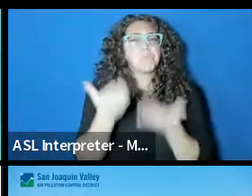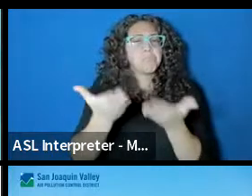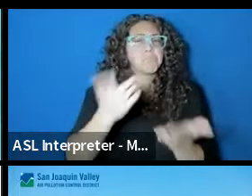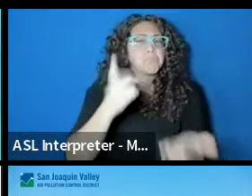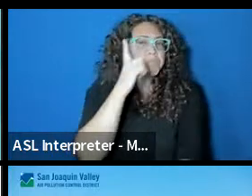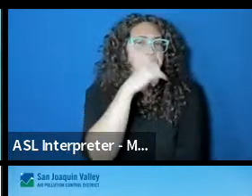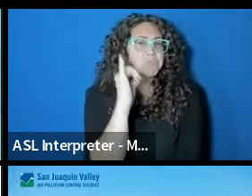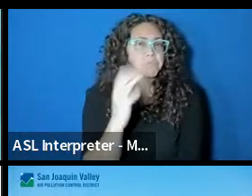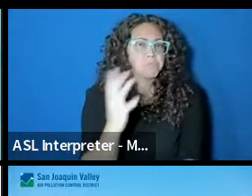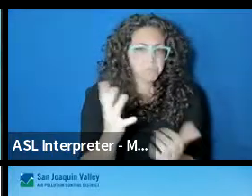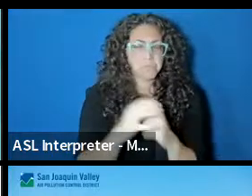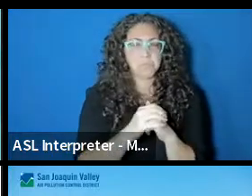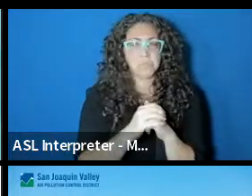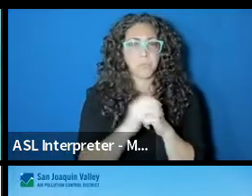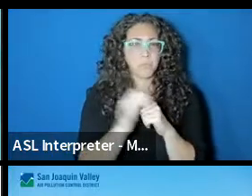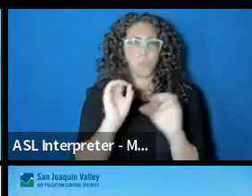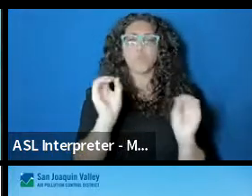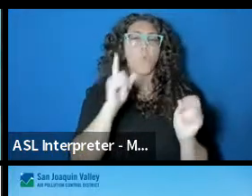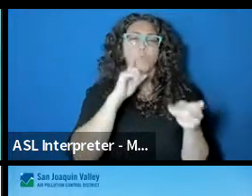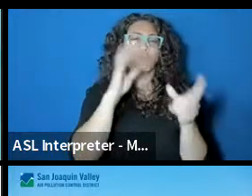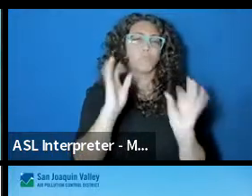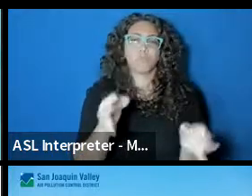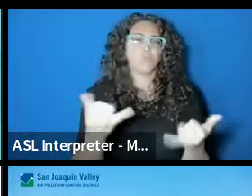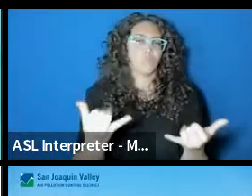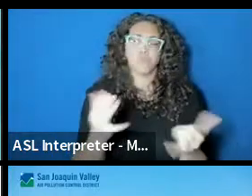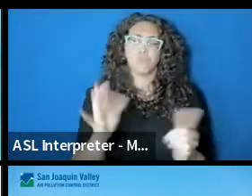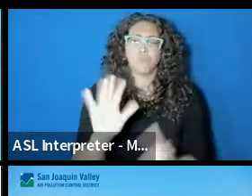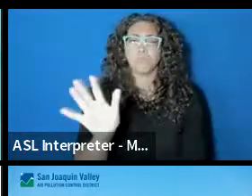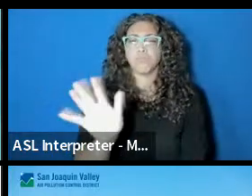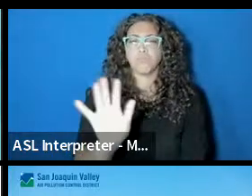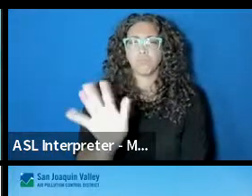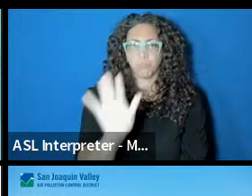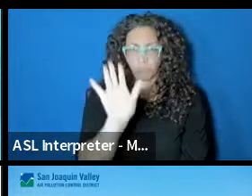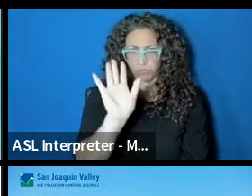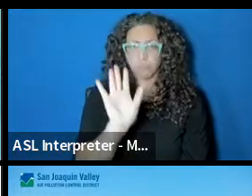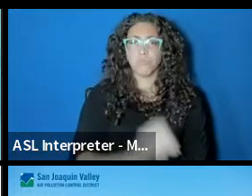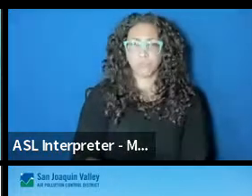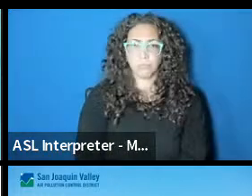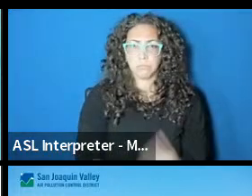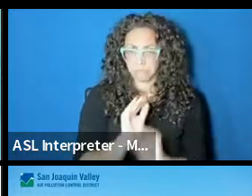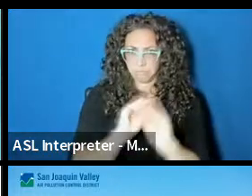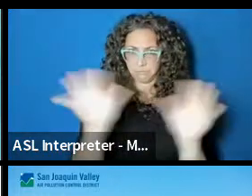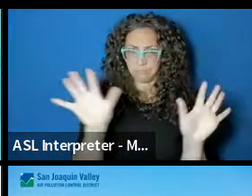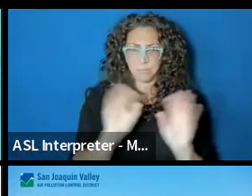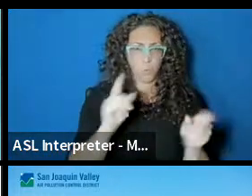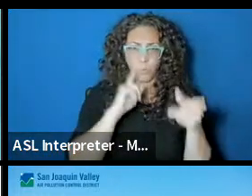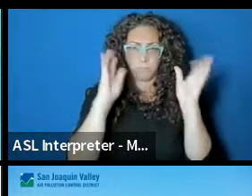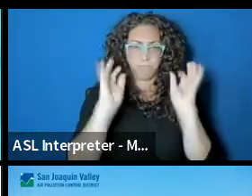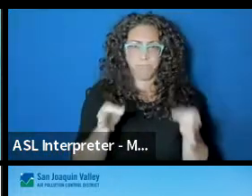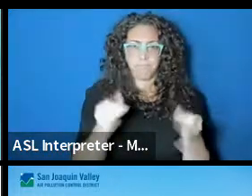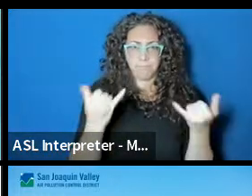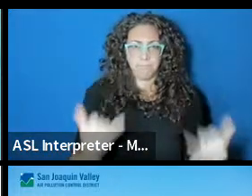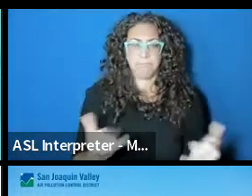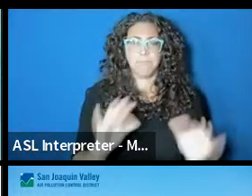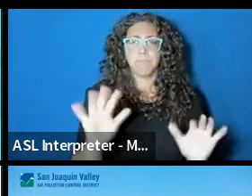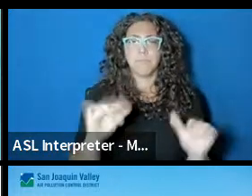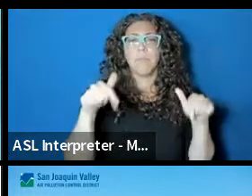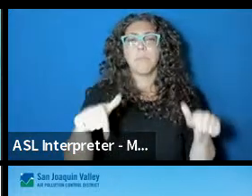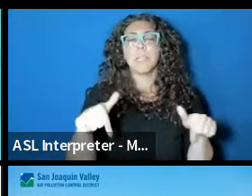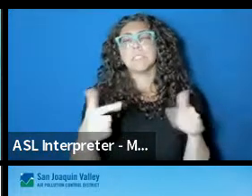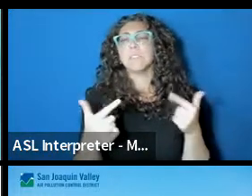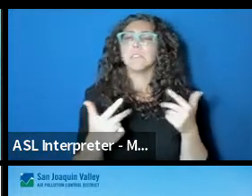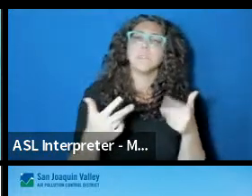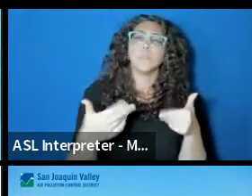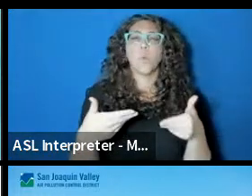And there are no decisions to be made today. Just want to be really explicit about that. This is more so of a space to allow